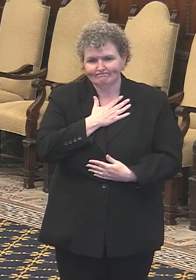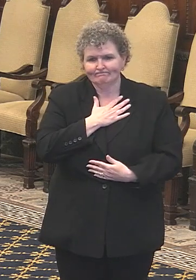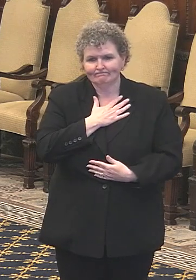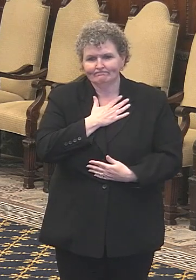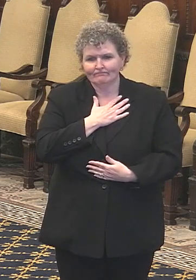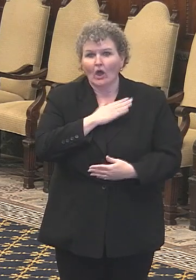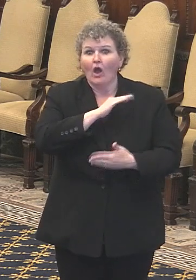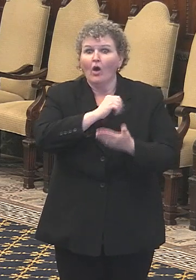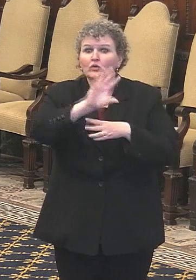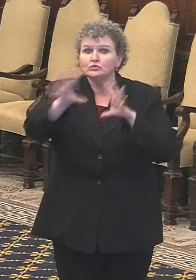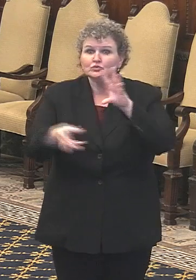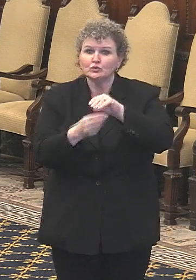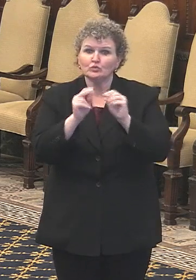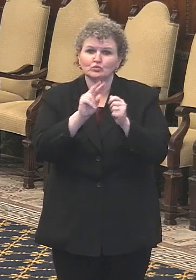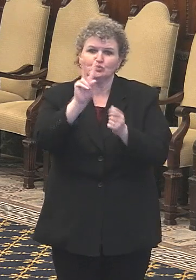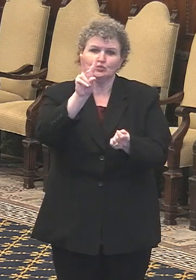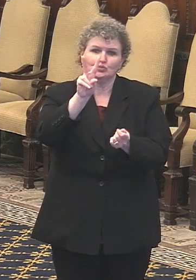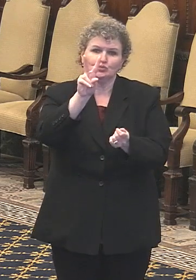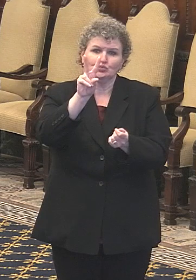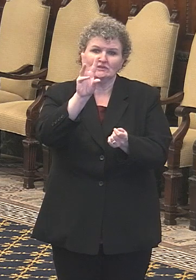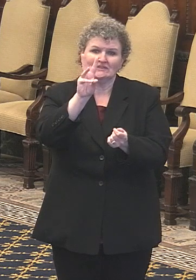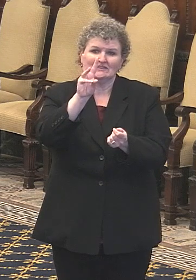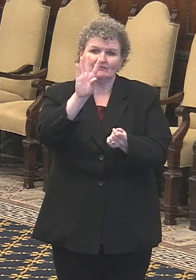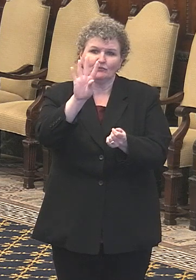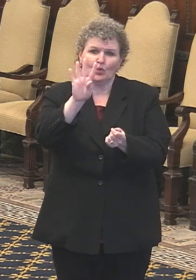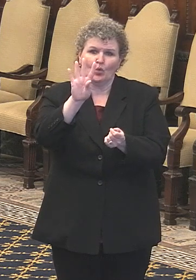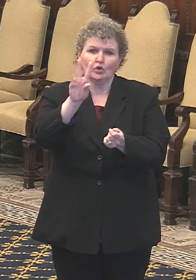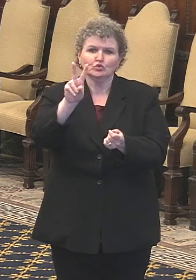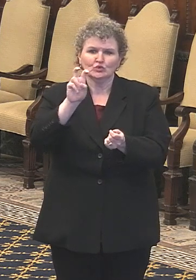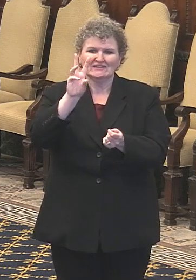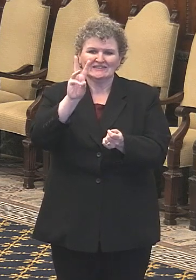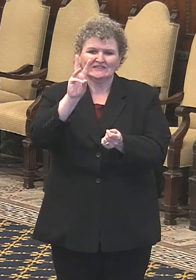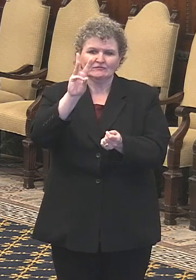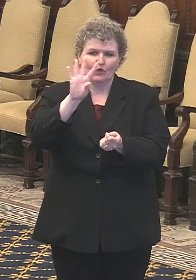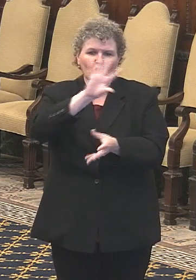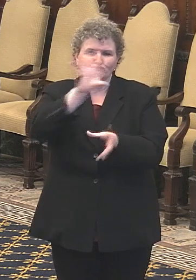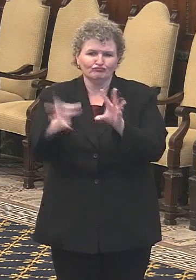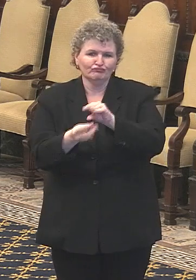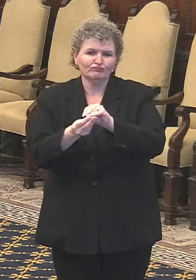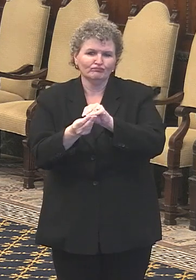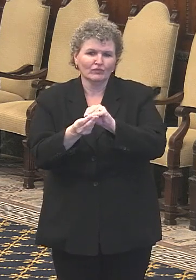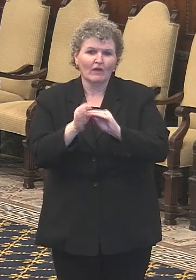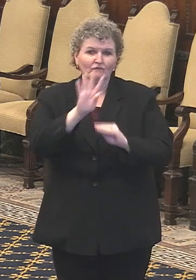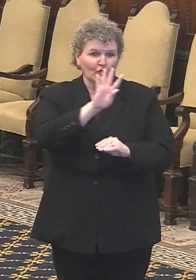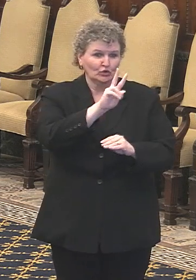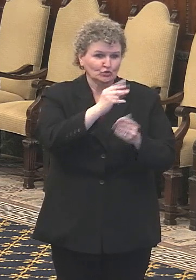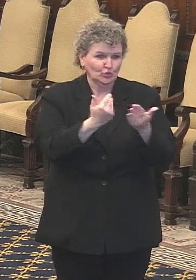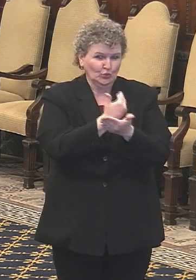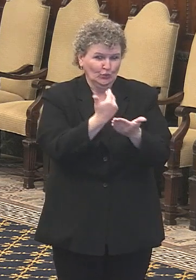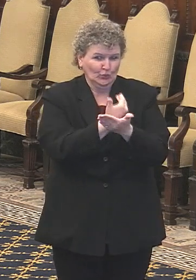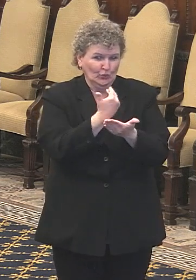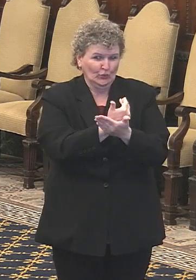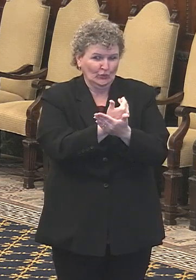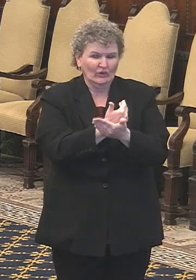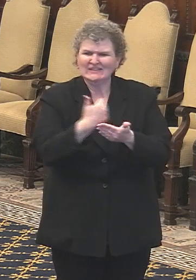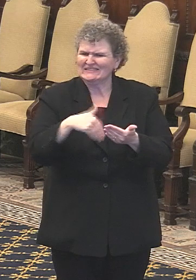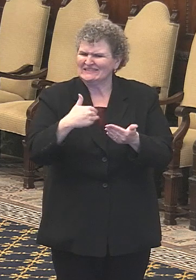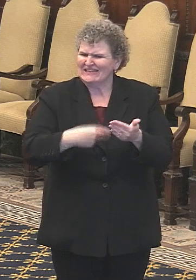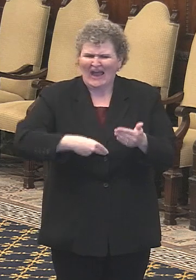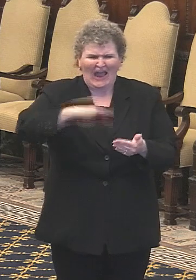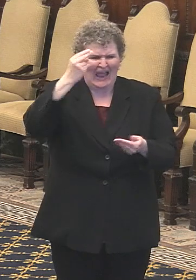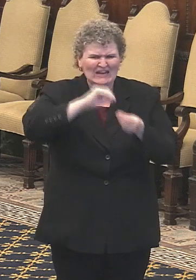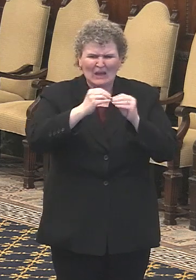of 264. Now, that 42 new one is the highest number of daily deaths we've reported so far. But that increase, I